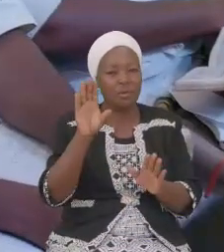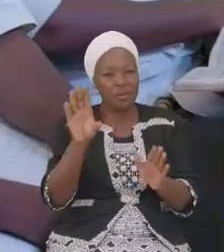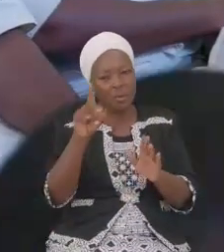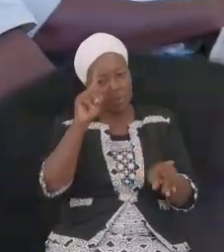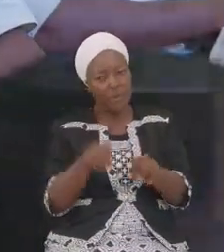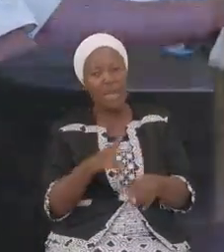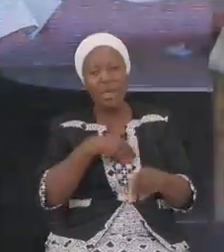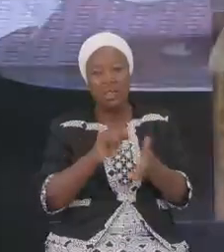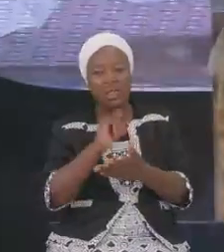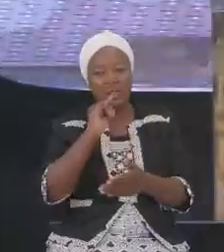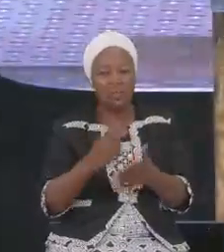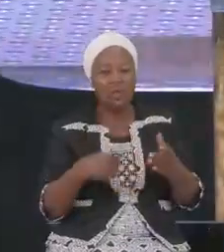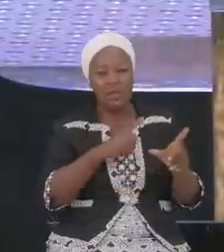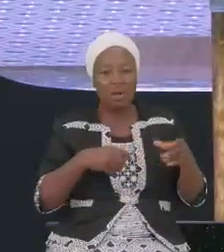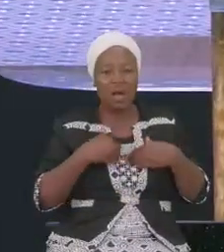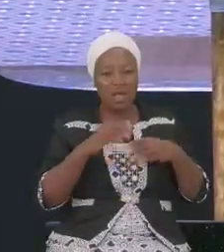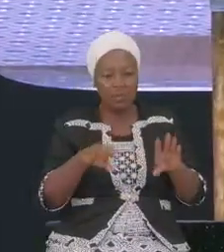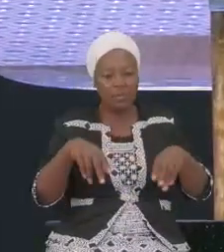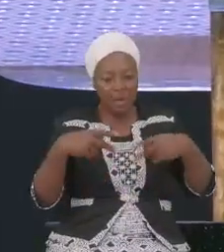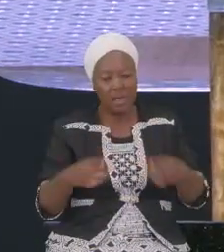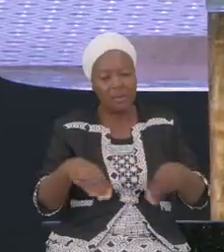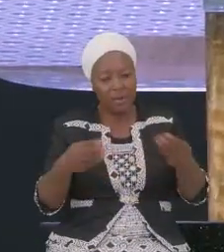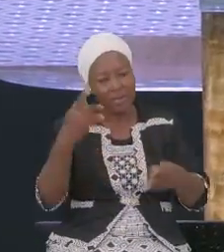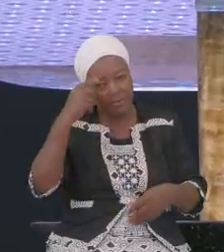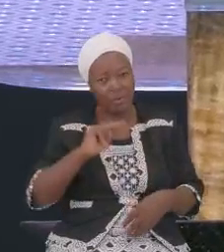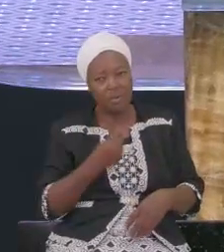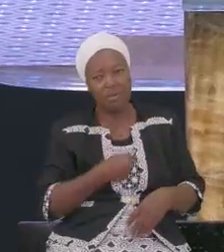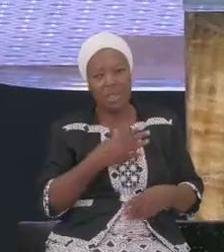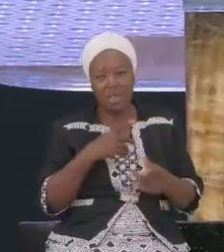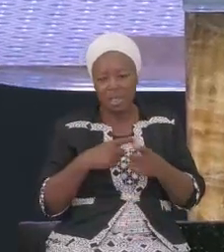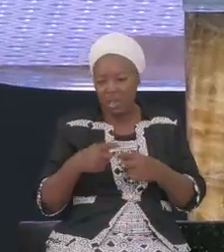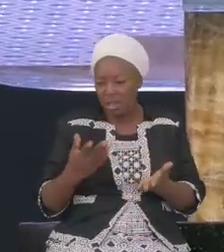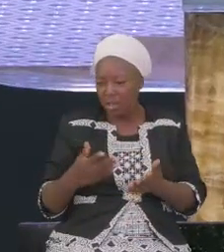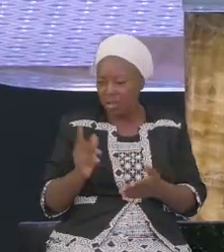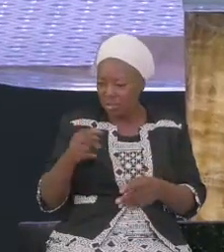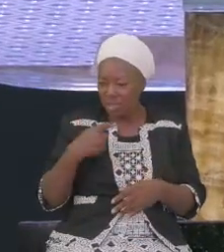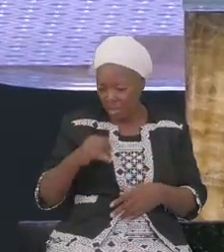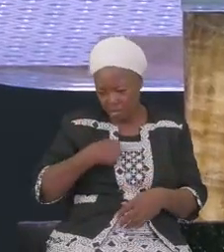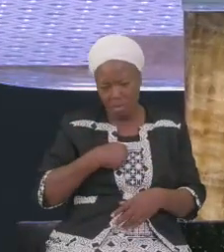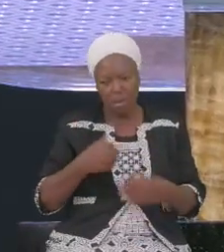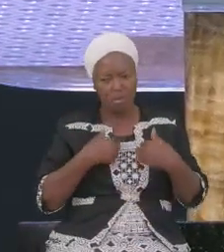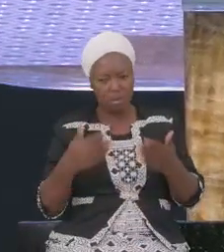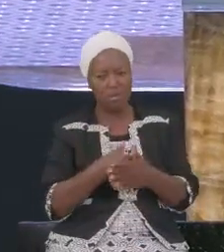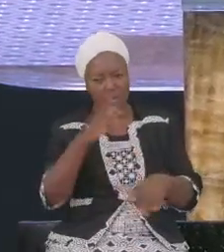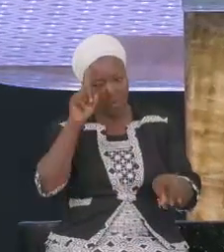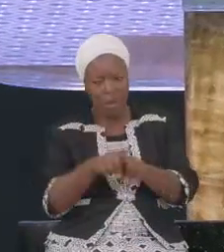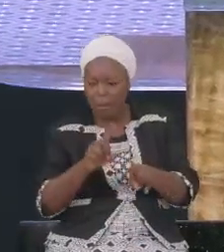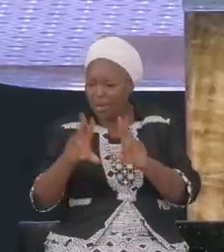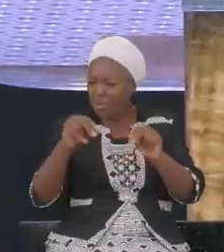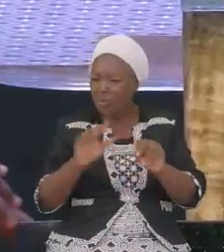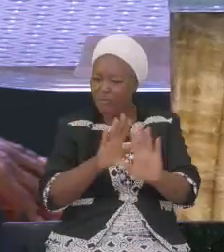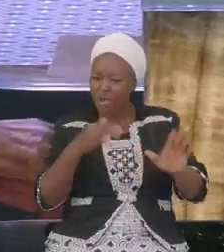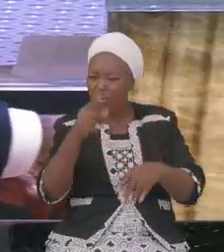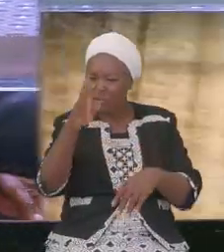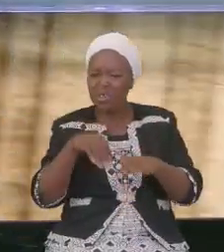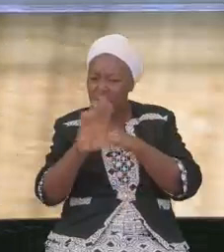is what the Lord has provided. If you tell me I'm in the new covenant, but there's no fear of God in your heart, there's no fear